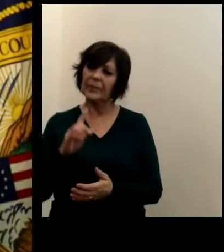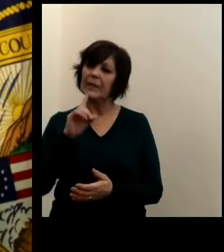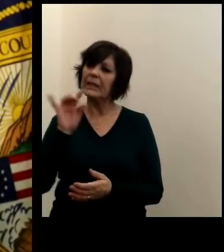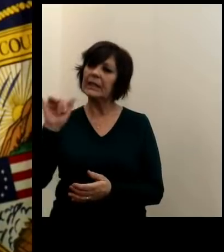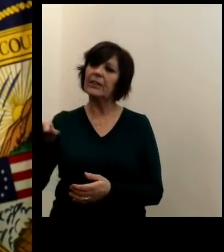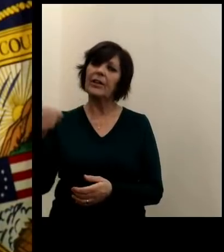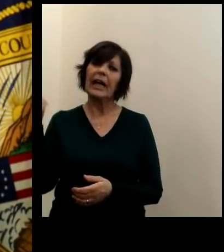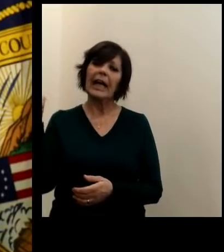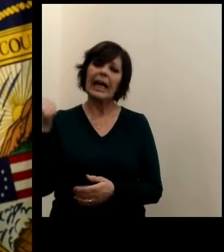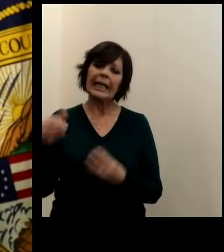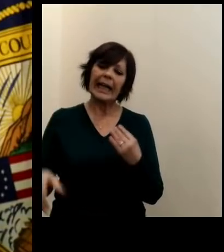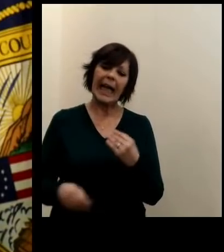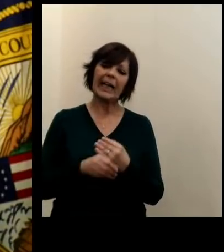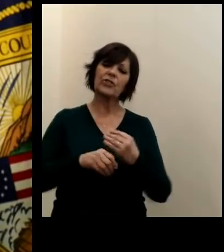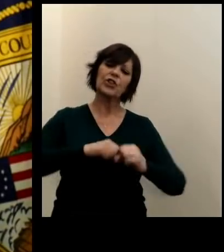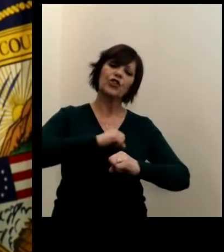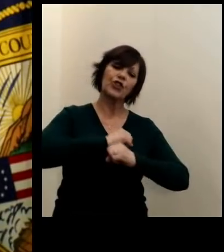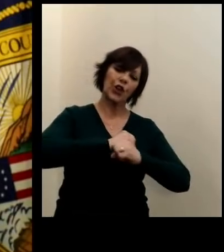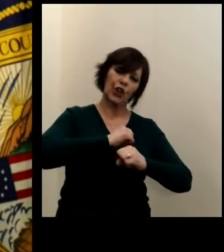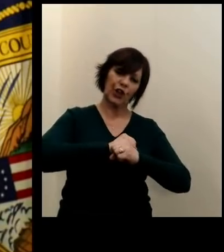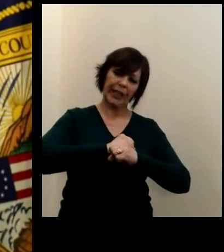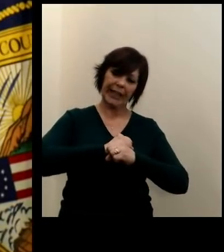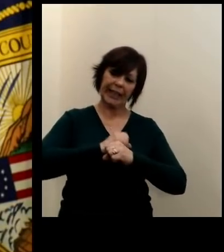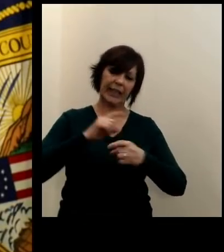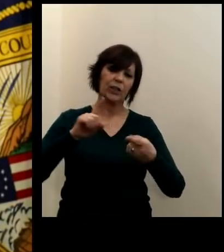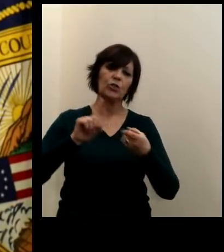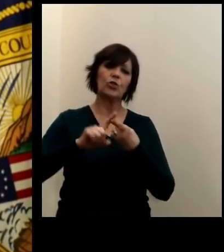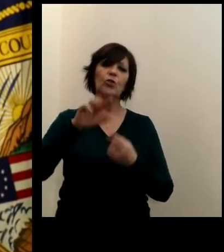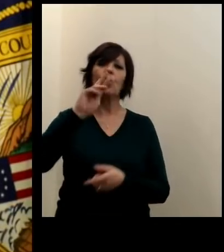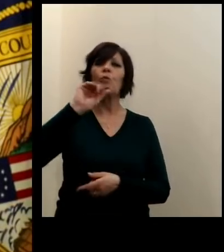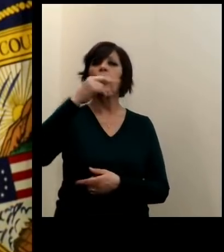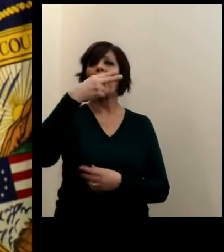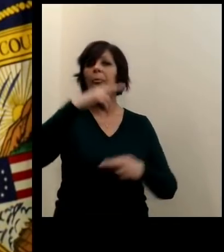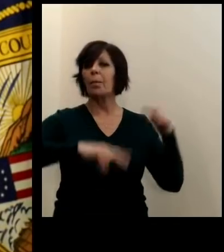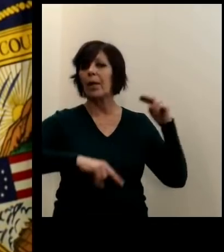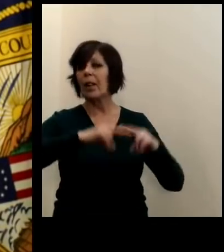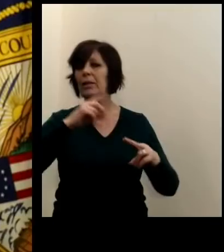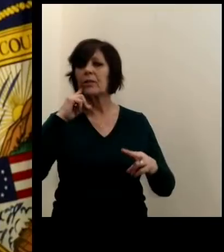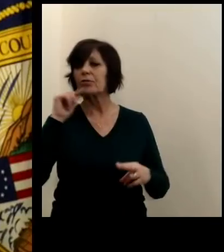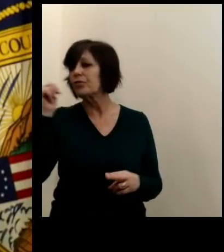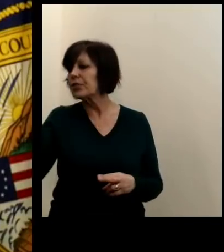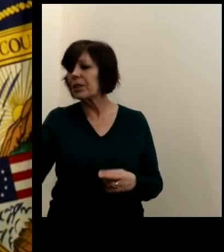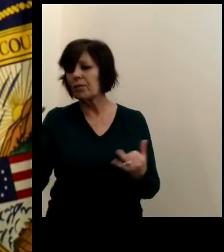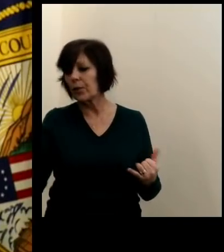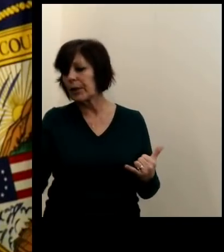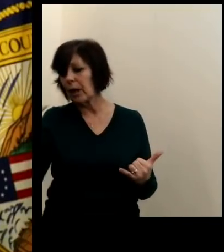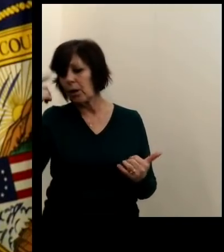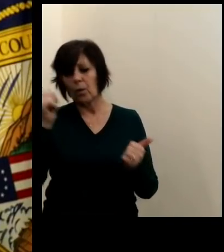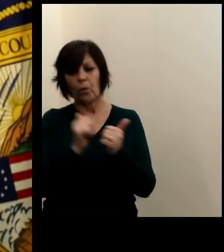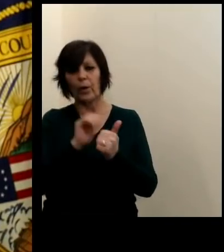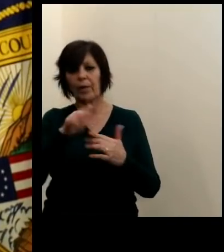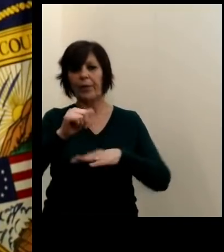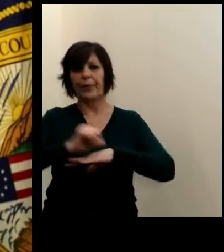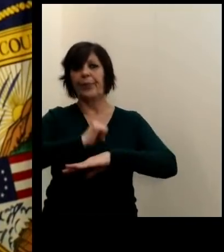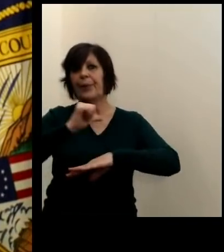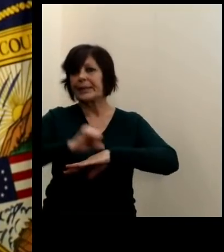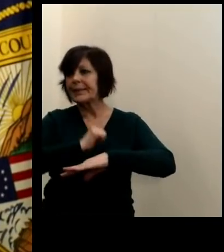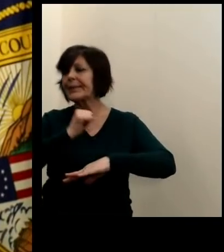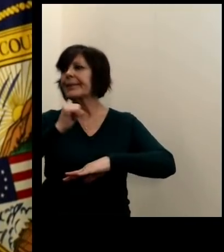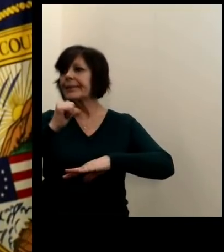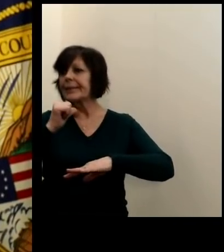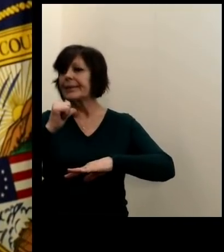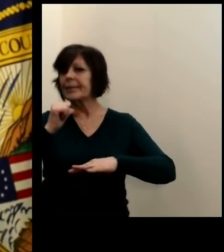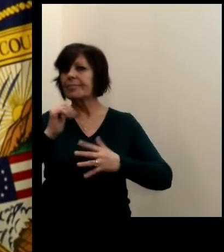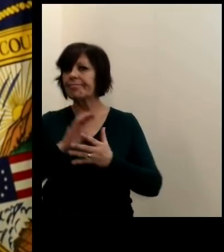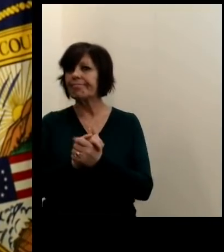extra security being added to the RAS building or for yourself right now with all of the threats that the FBI is